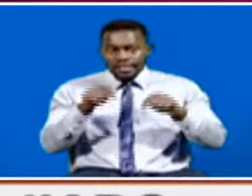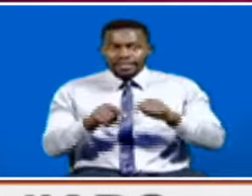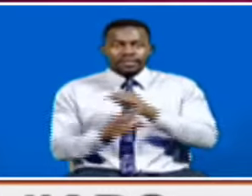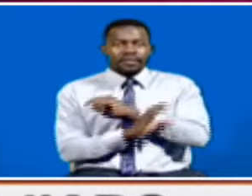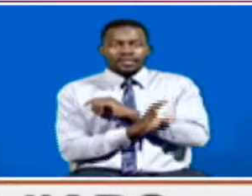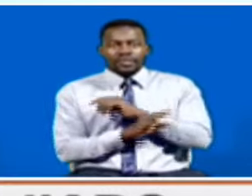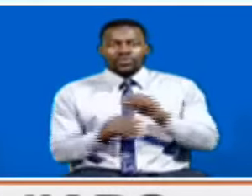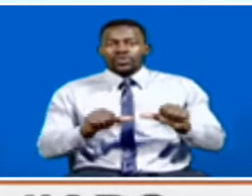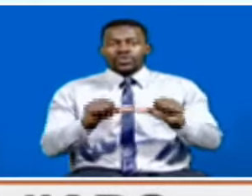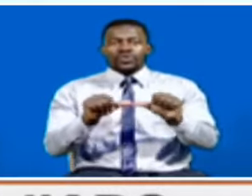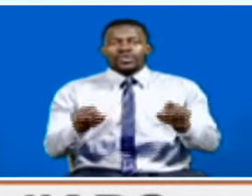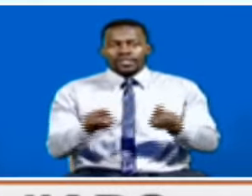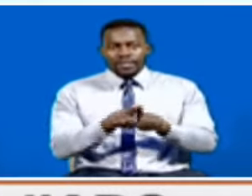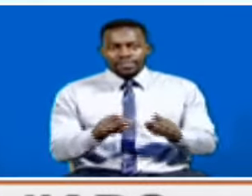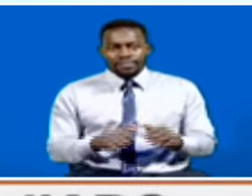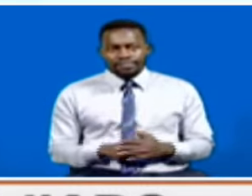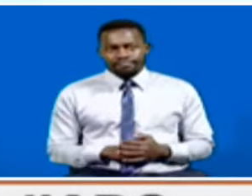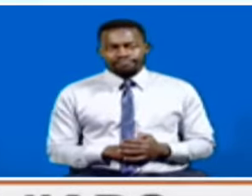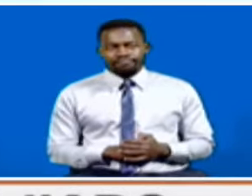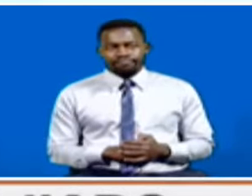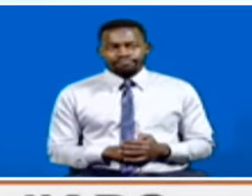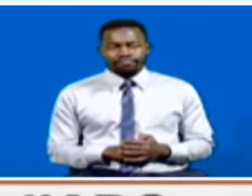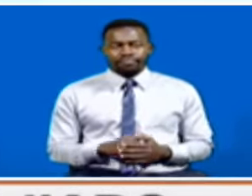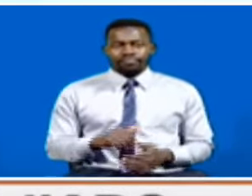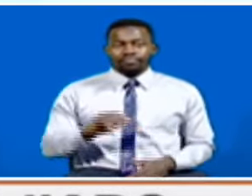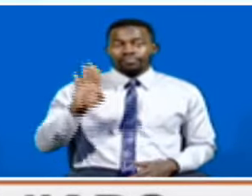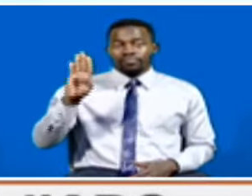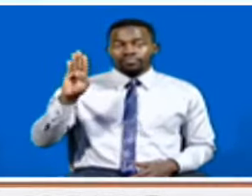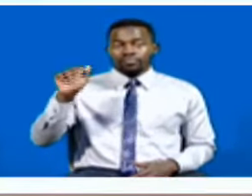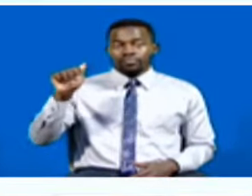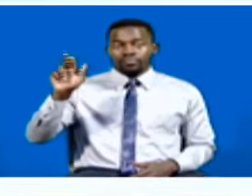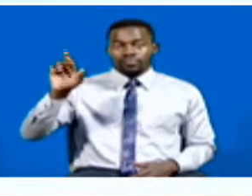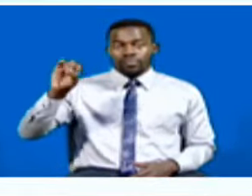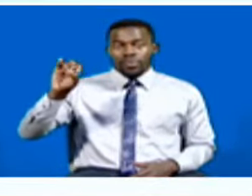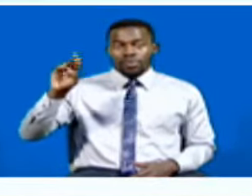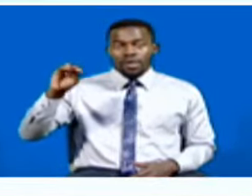Wanawake kutoka kaunti ya Baringo walijiunga na wenzao ulimwenguni kwa